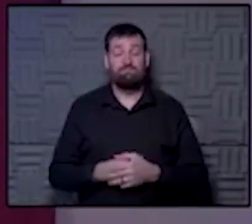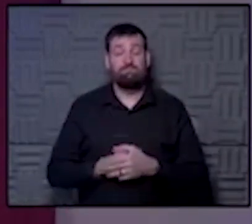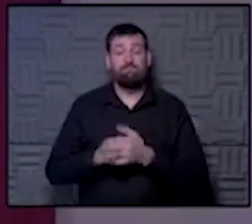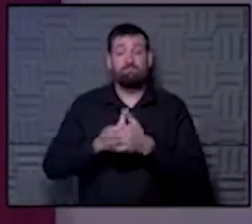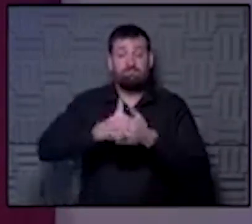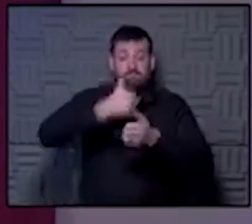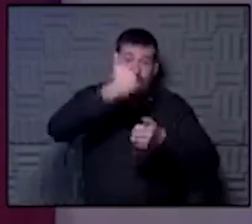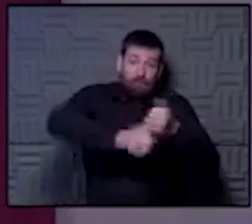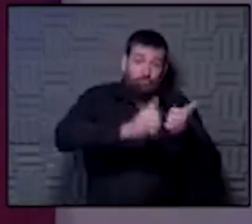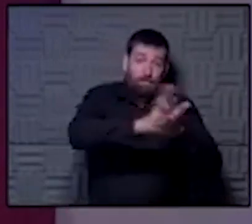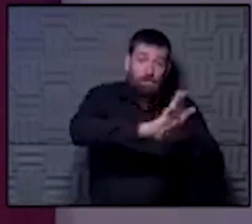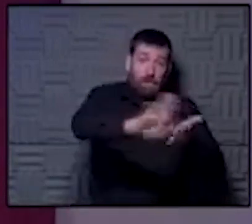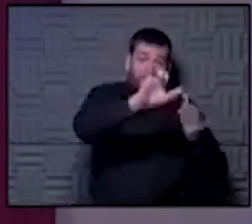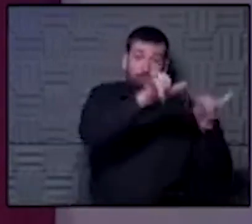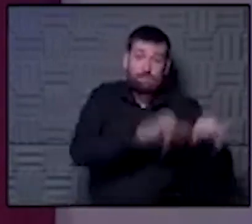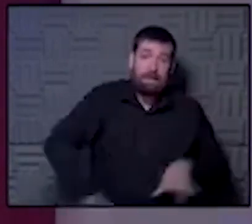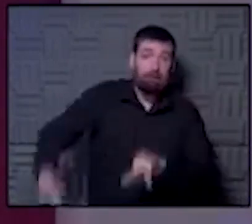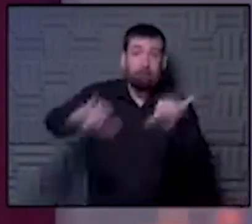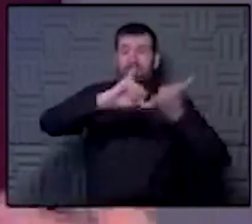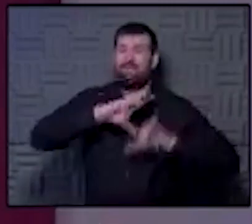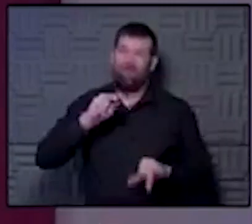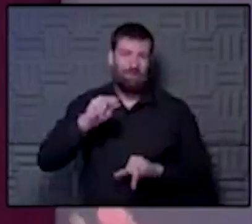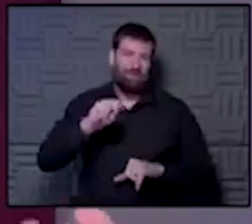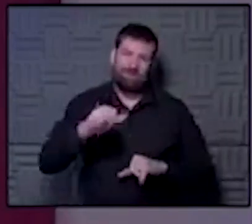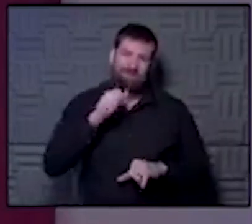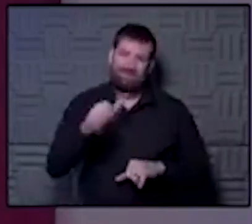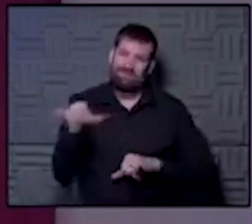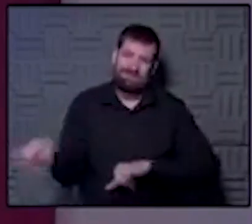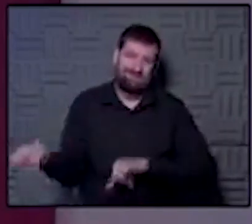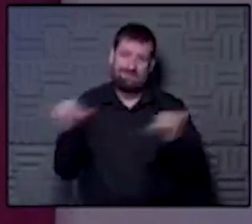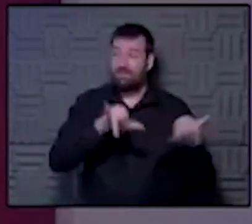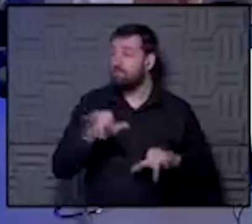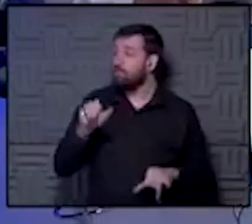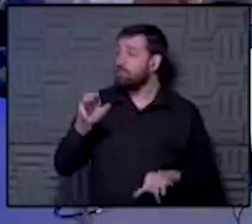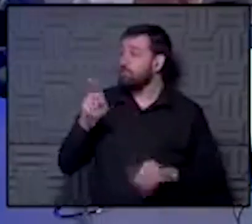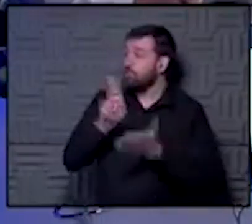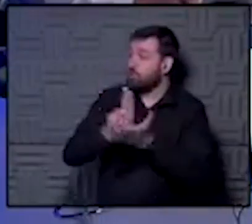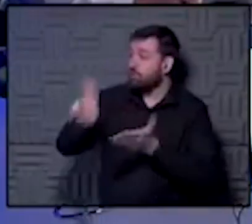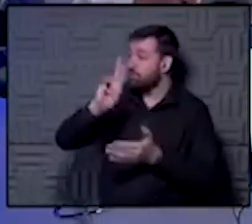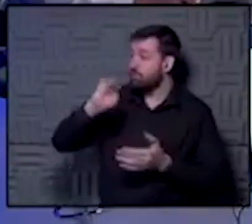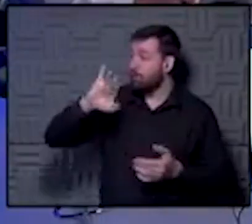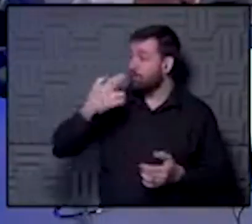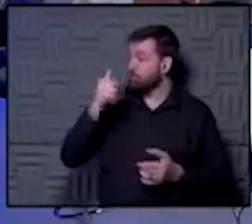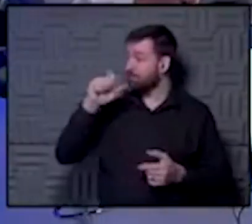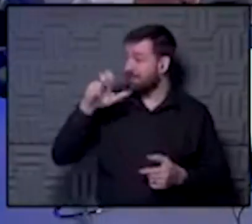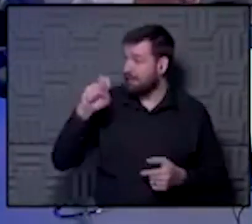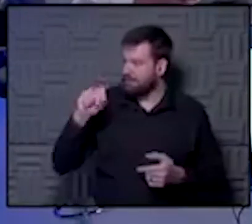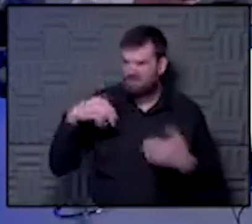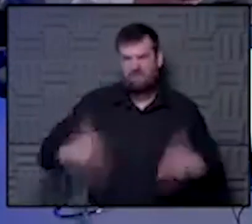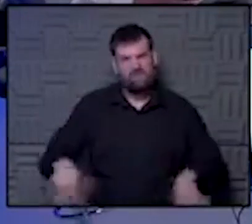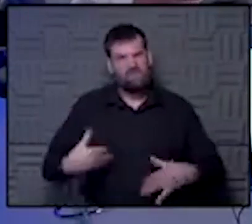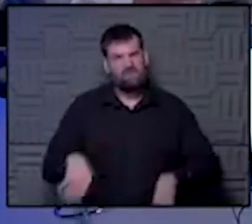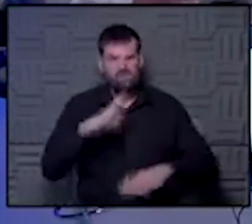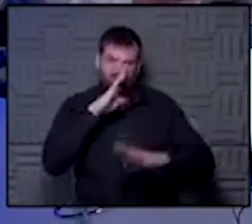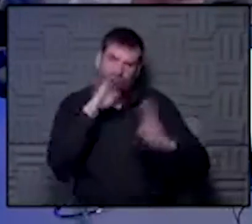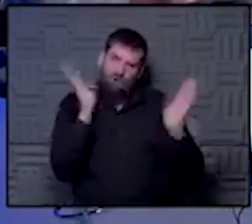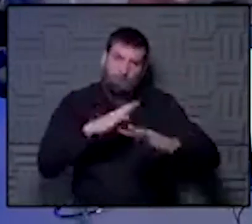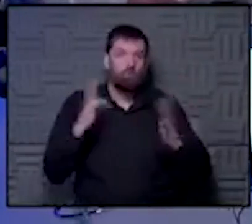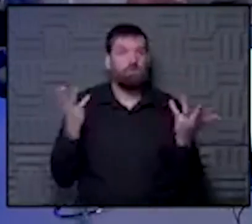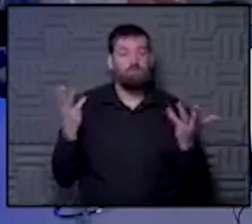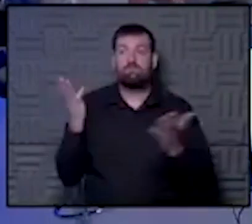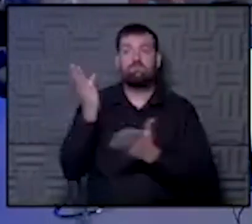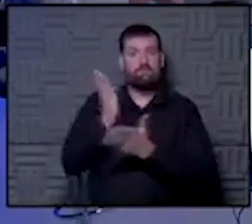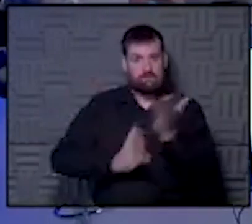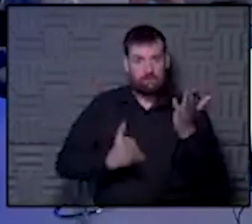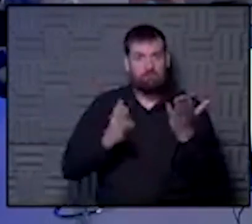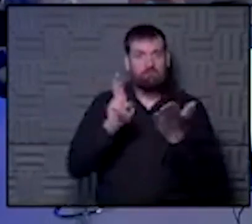college is good. It's like as good as Lawrence. They may not all be. University of Michigan was in trouble. That's absolutely right. There have been colleges that have completely